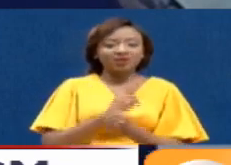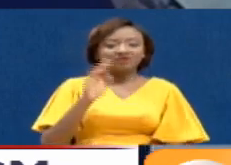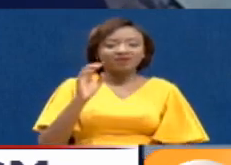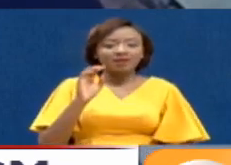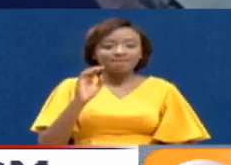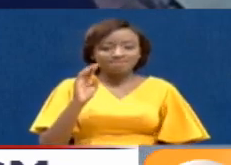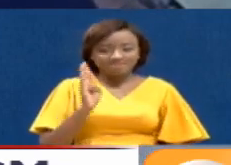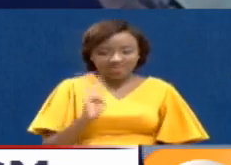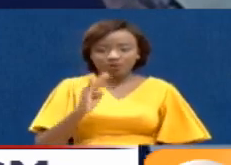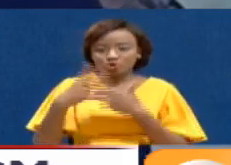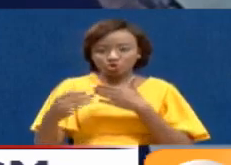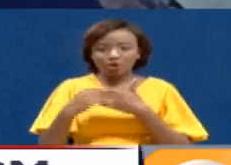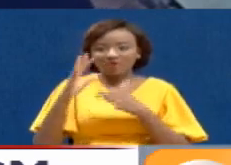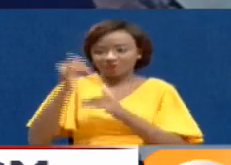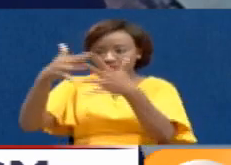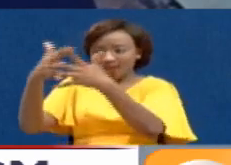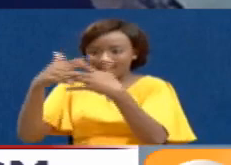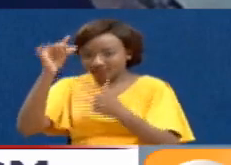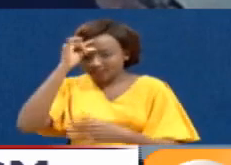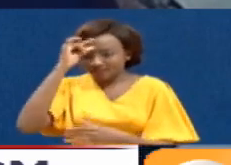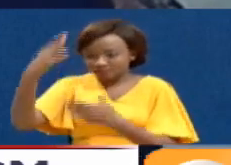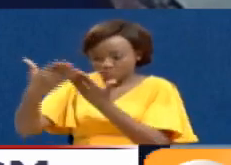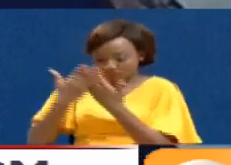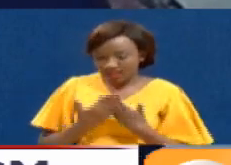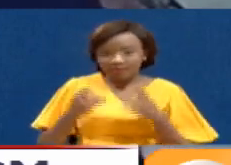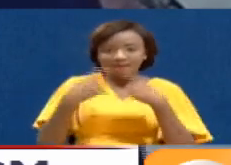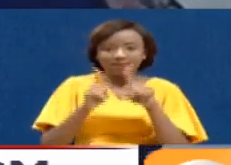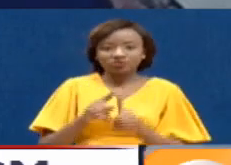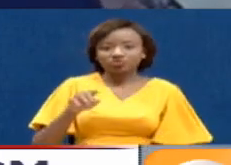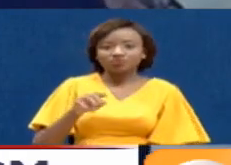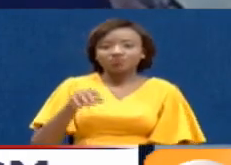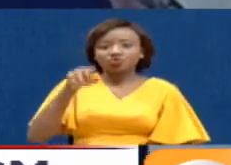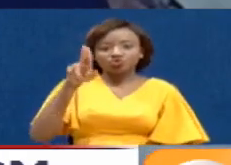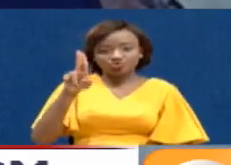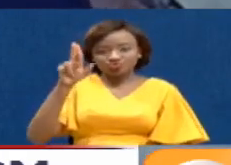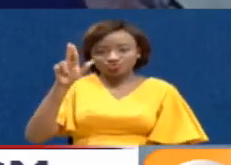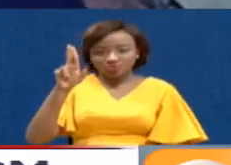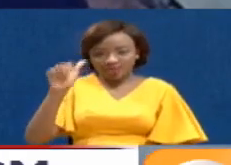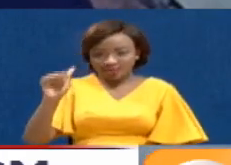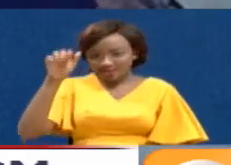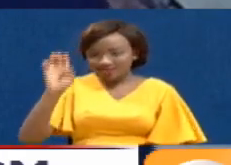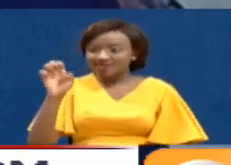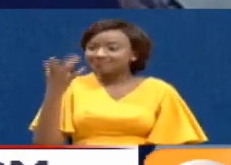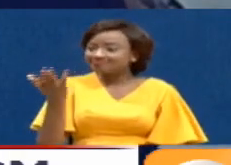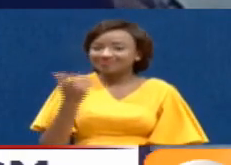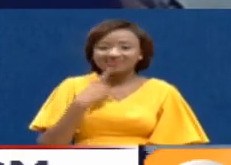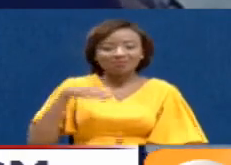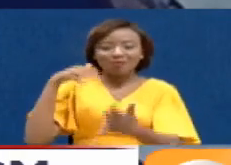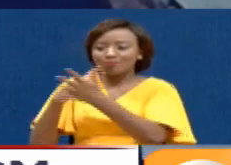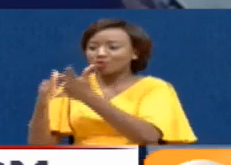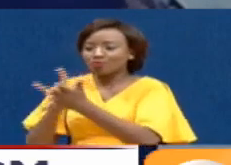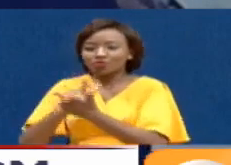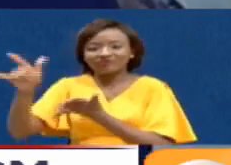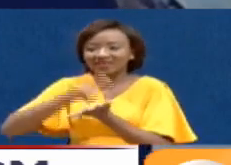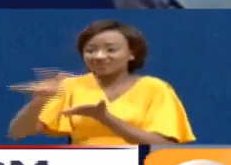bailout from the US government. We have seen UAE, Emirates, has grounded 100% of its international flights. Those are